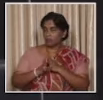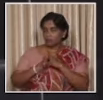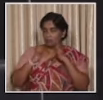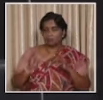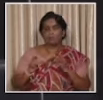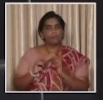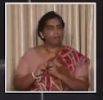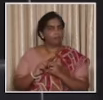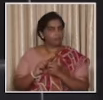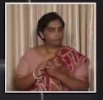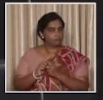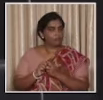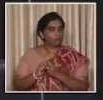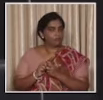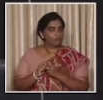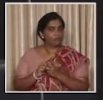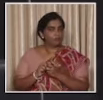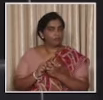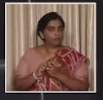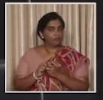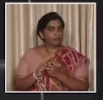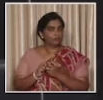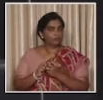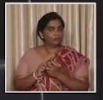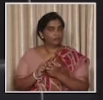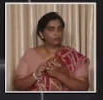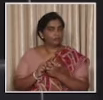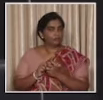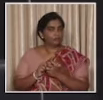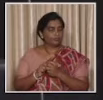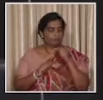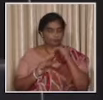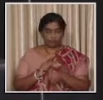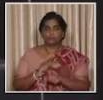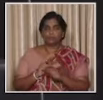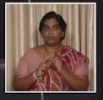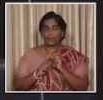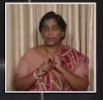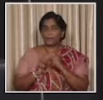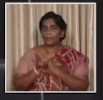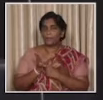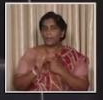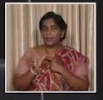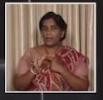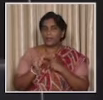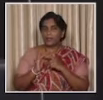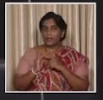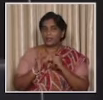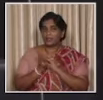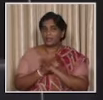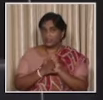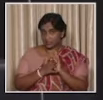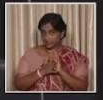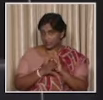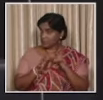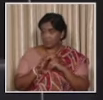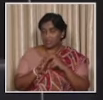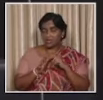Chinese external debt and the Paris Club and their negotiations, because they say, you know, you have to